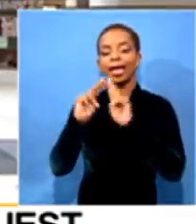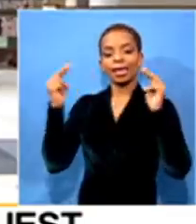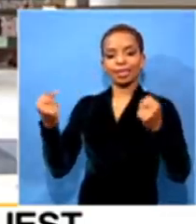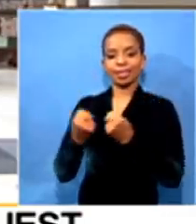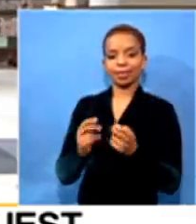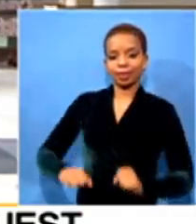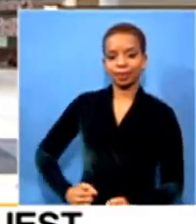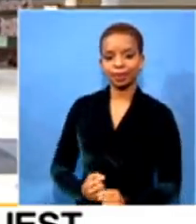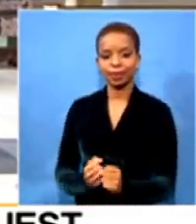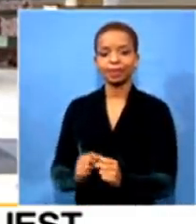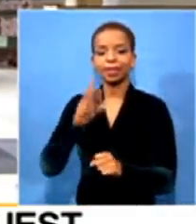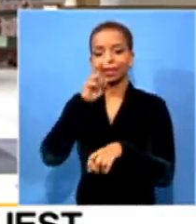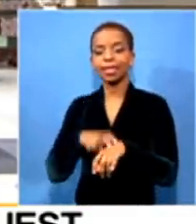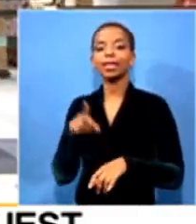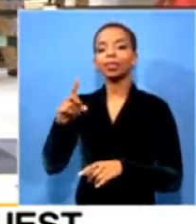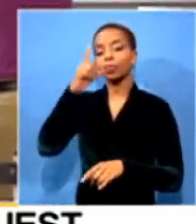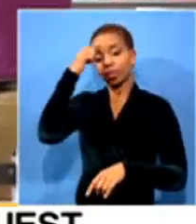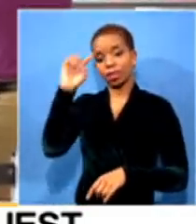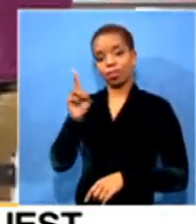needed. What's your view on that?